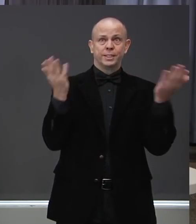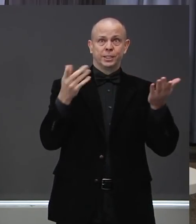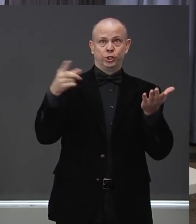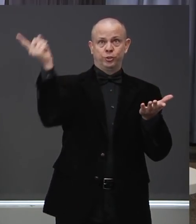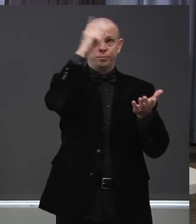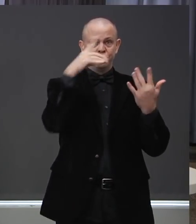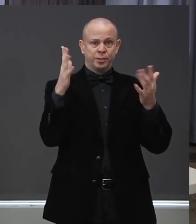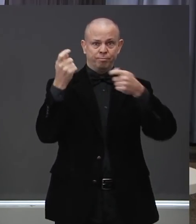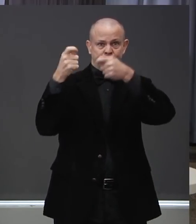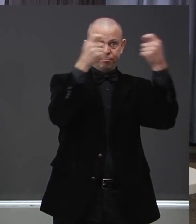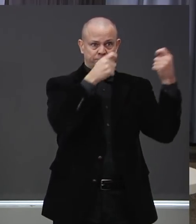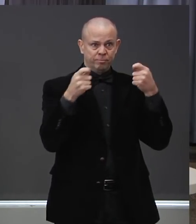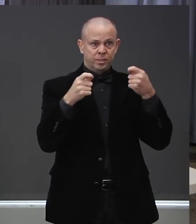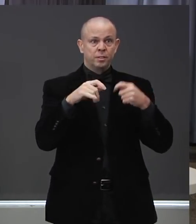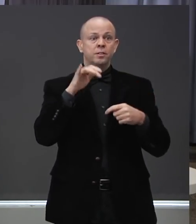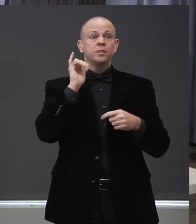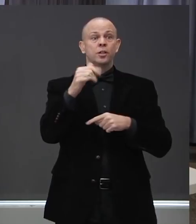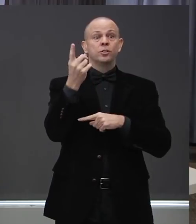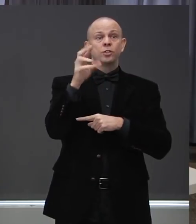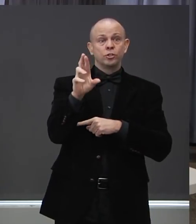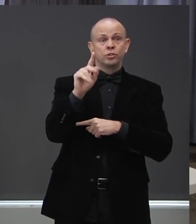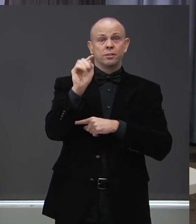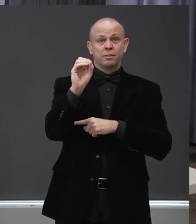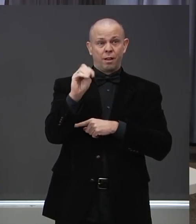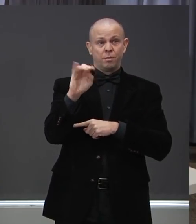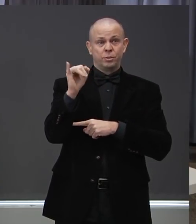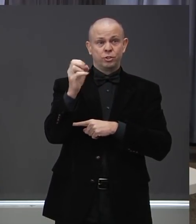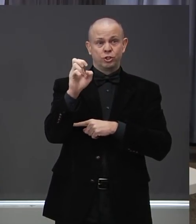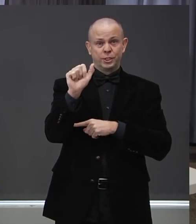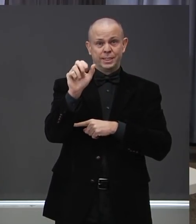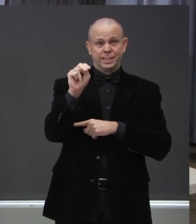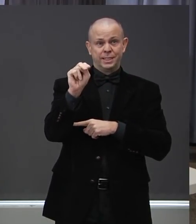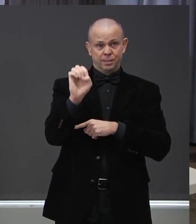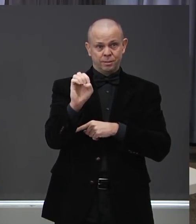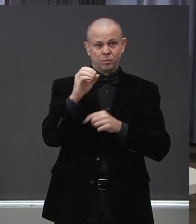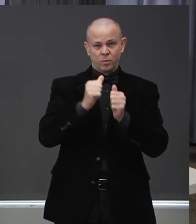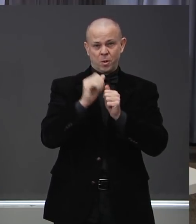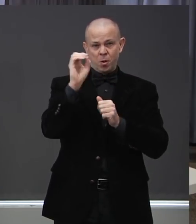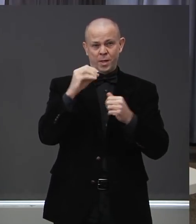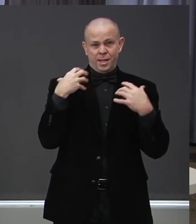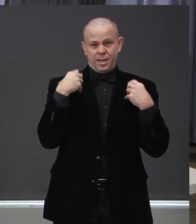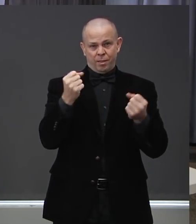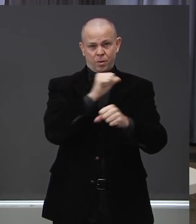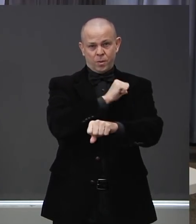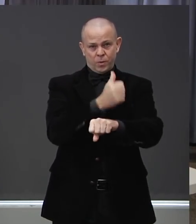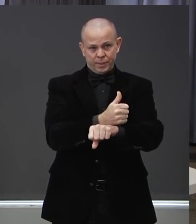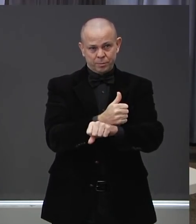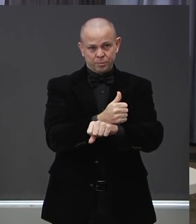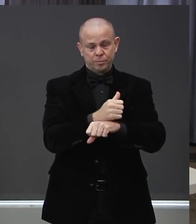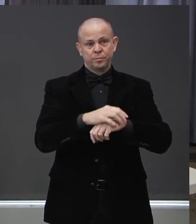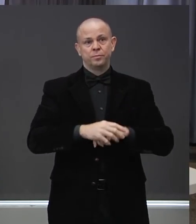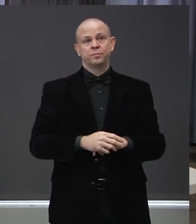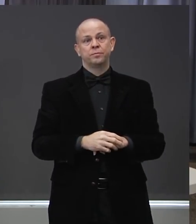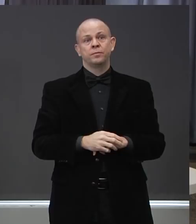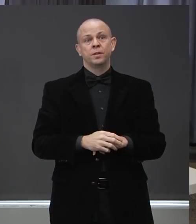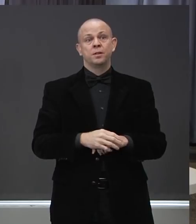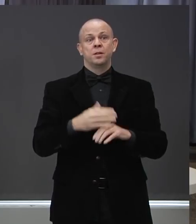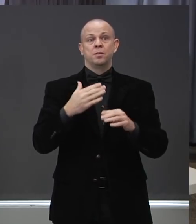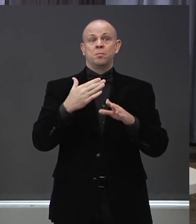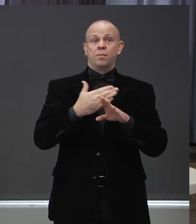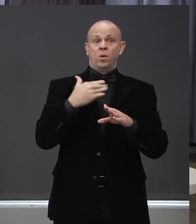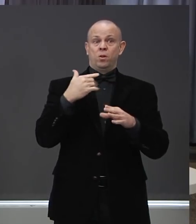is Dr. Tom Jeanne. I'm Deputy State Health Officer and Epidemiologist at the Oregon Health Authority. Before we talk about the